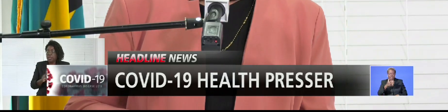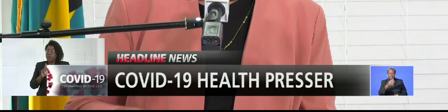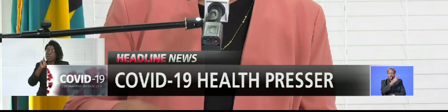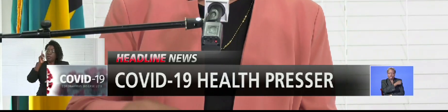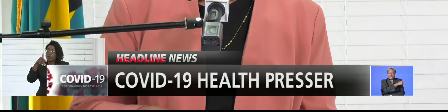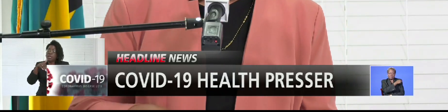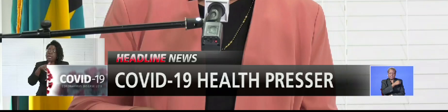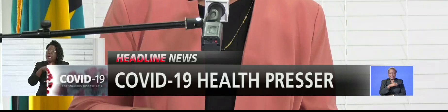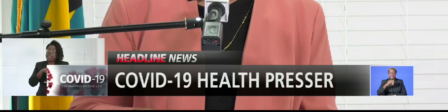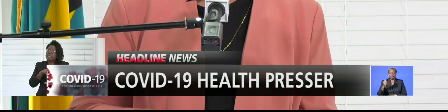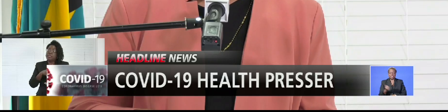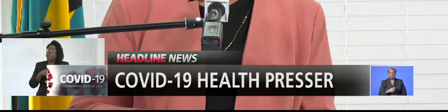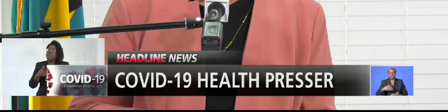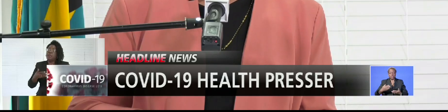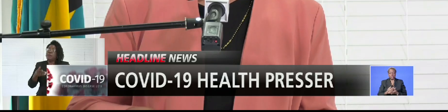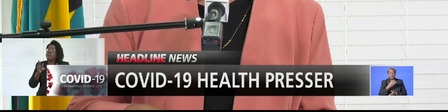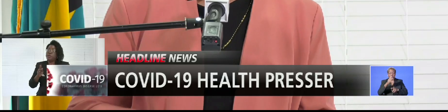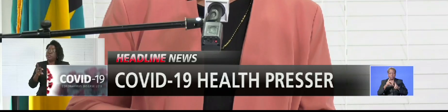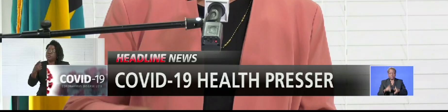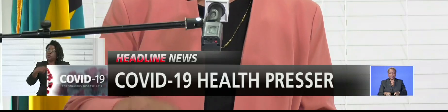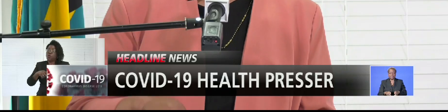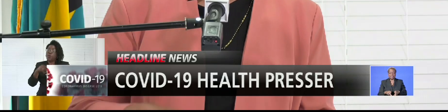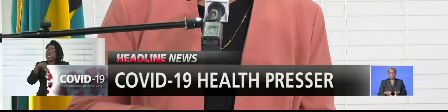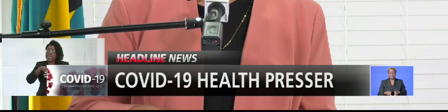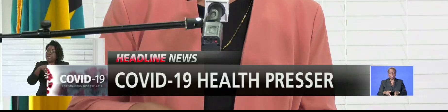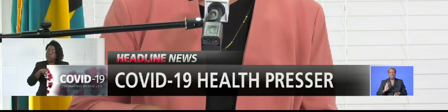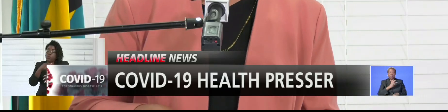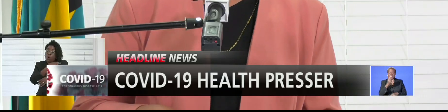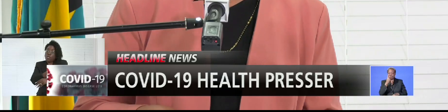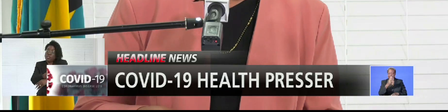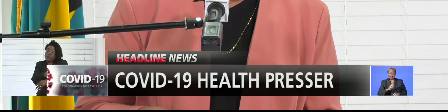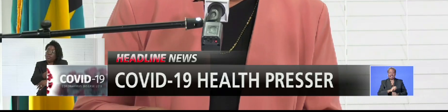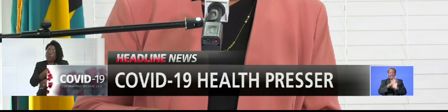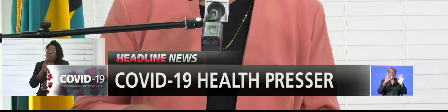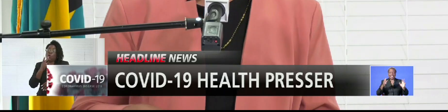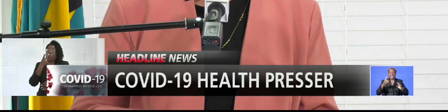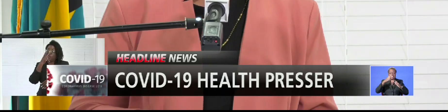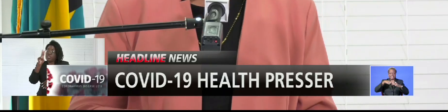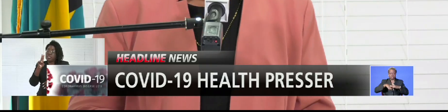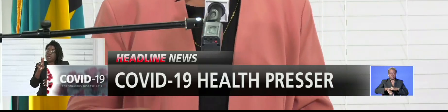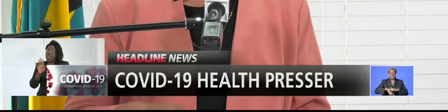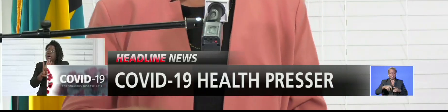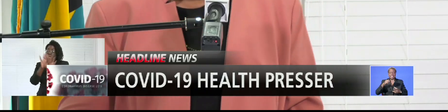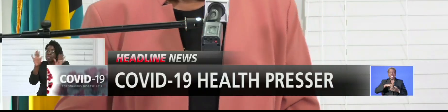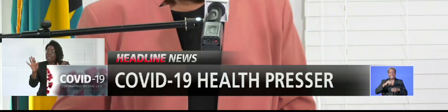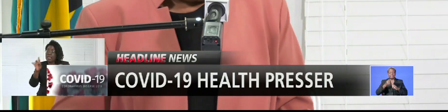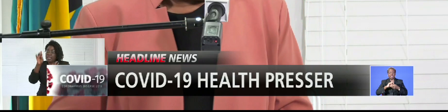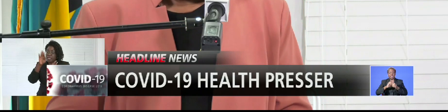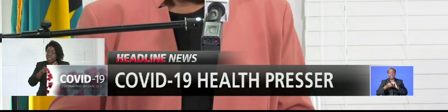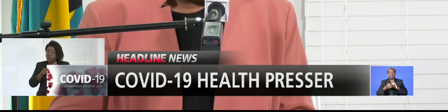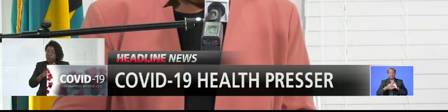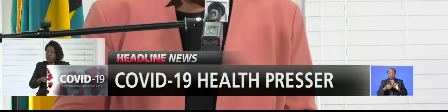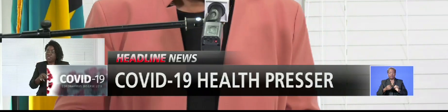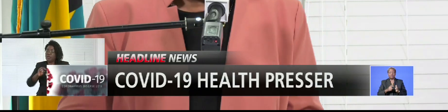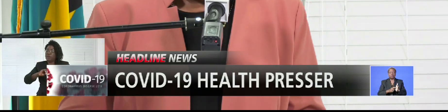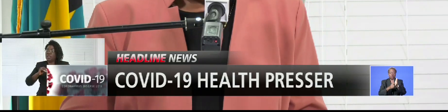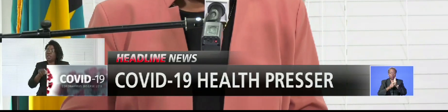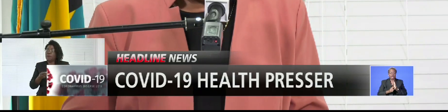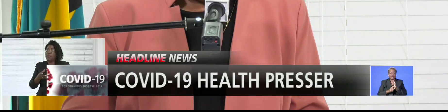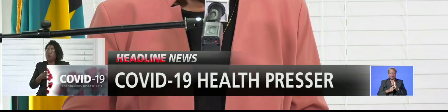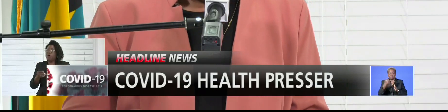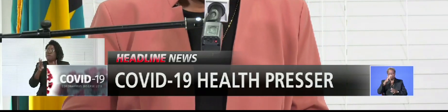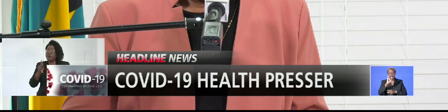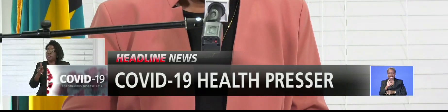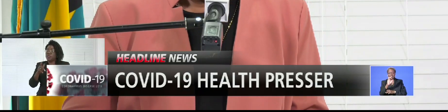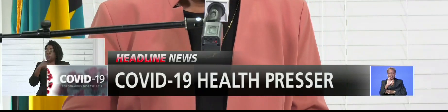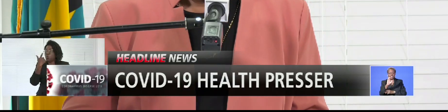admissions of the new cases, we're seeing a clear decrease in the number of requirements for